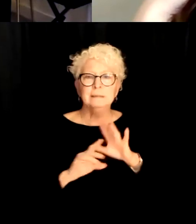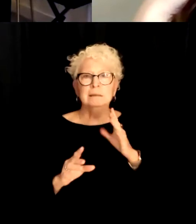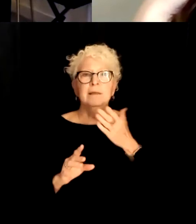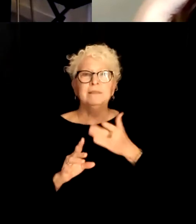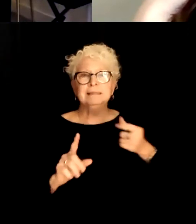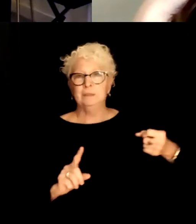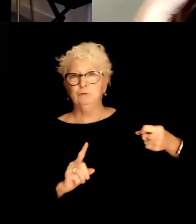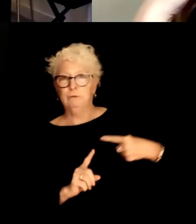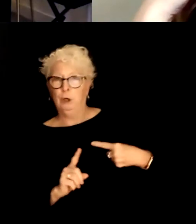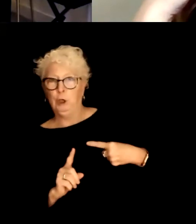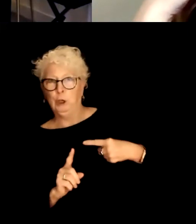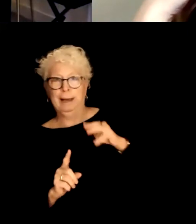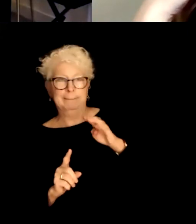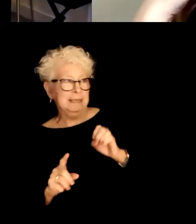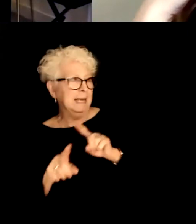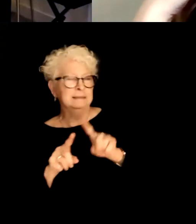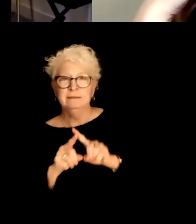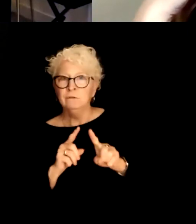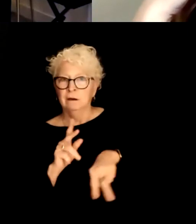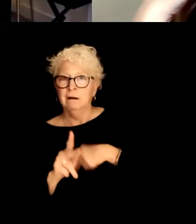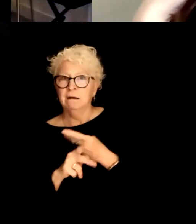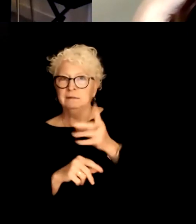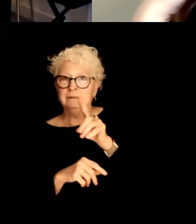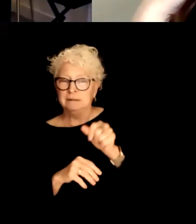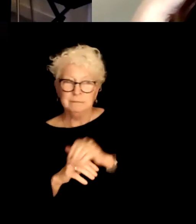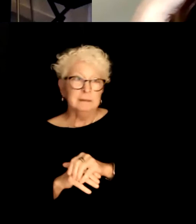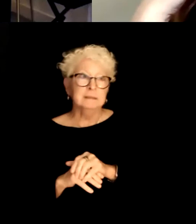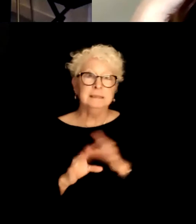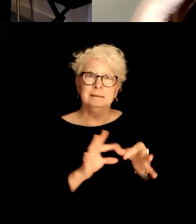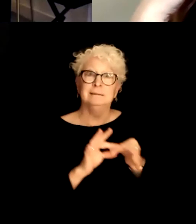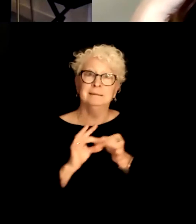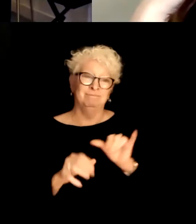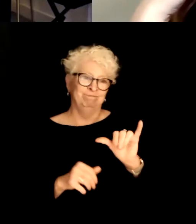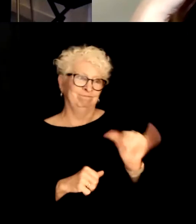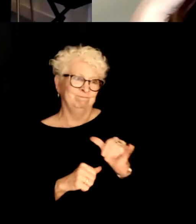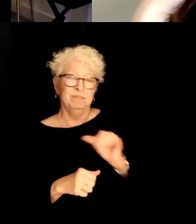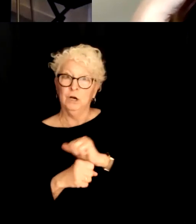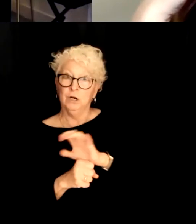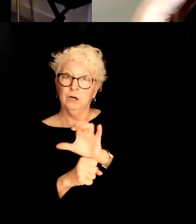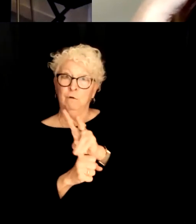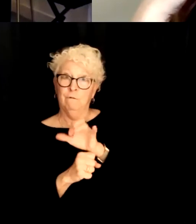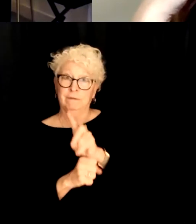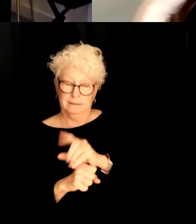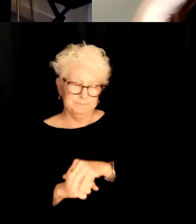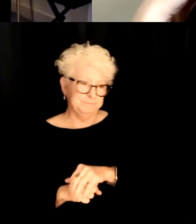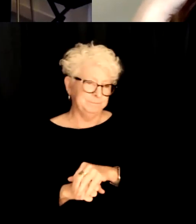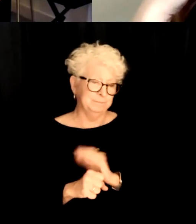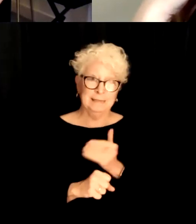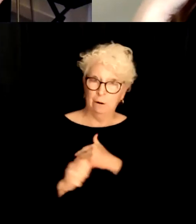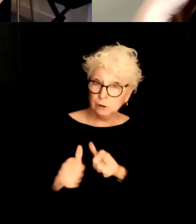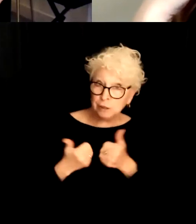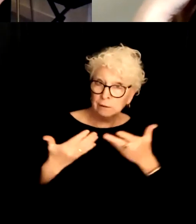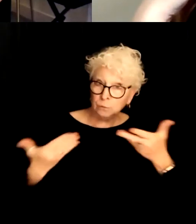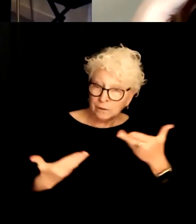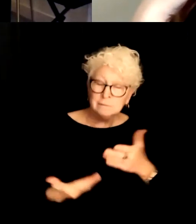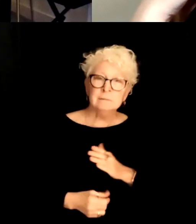And I think that the challenge is, right, like you want to try to like respect the experience of